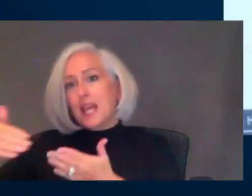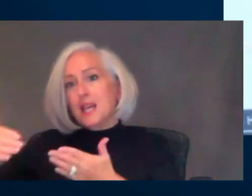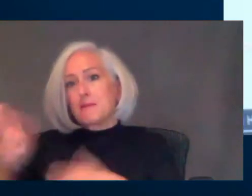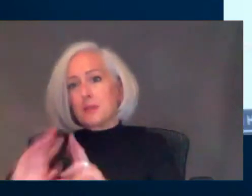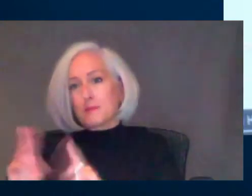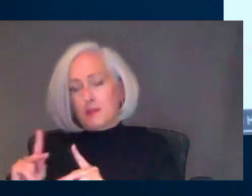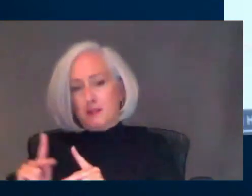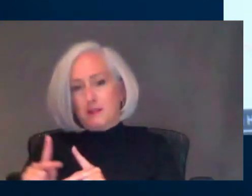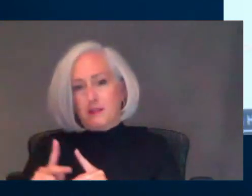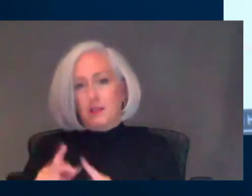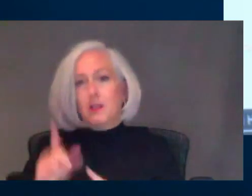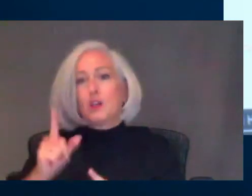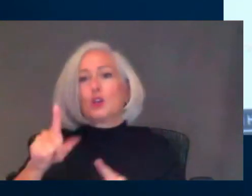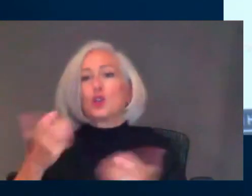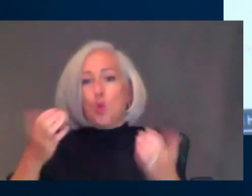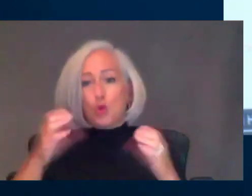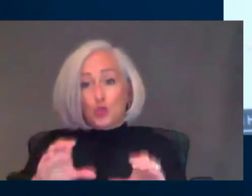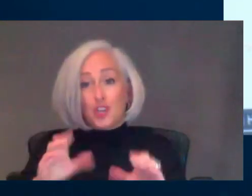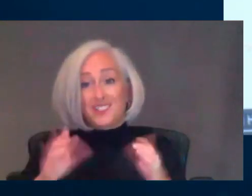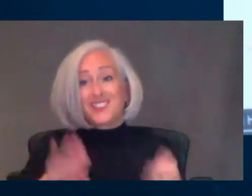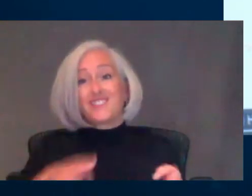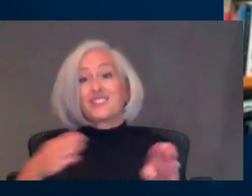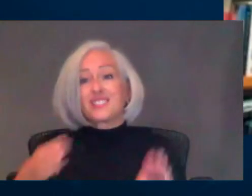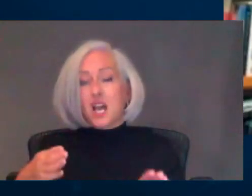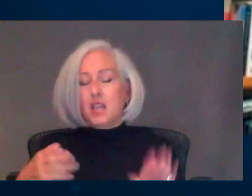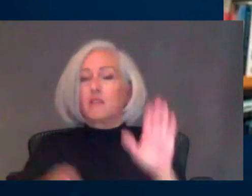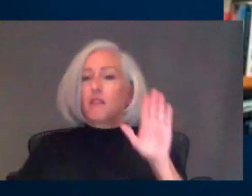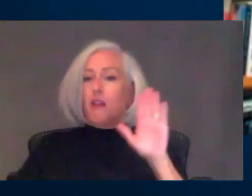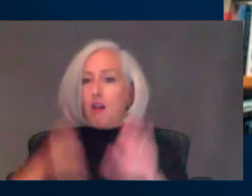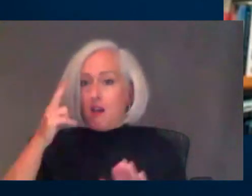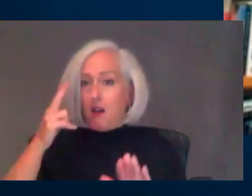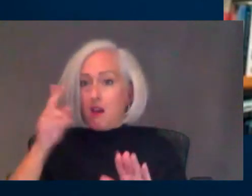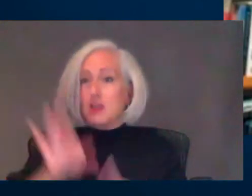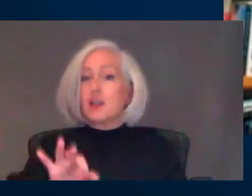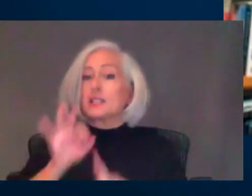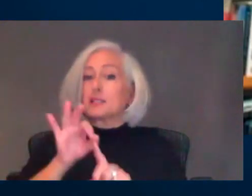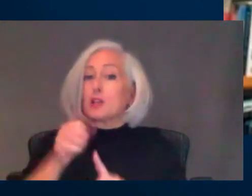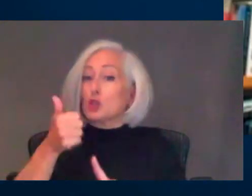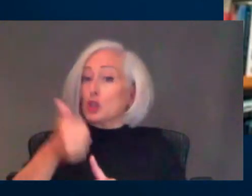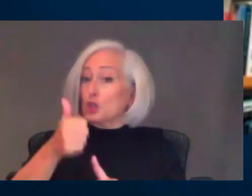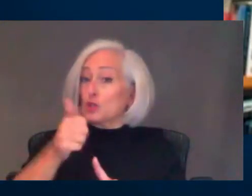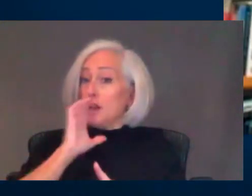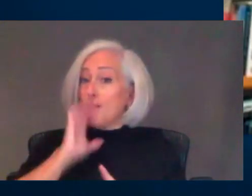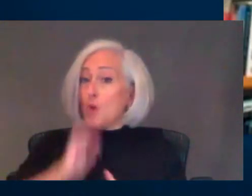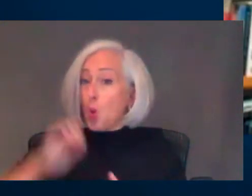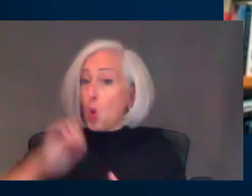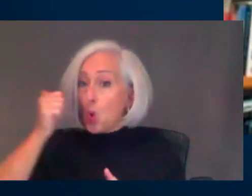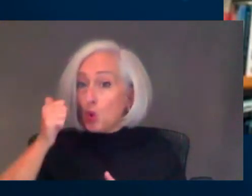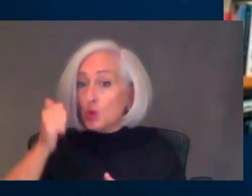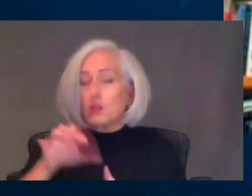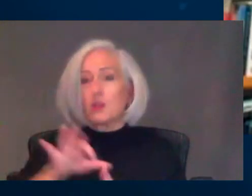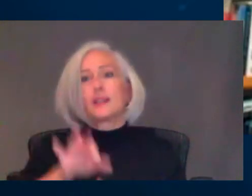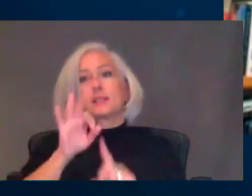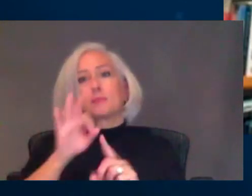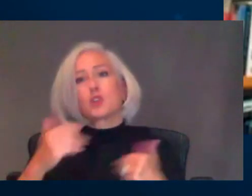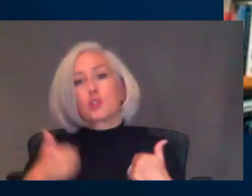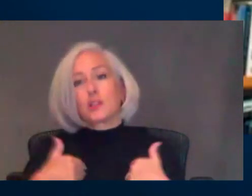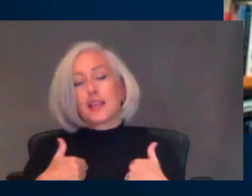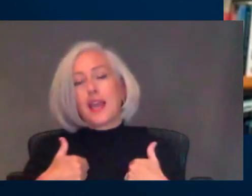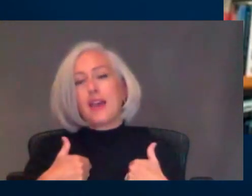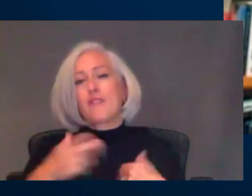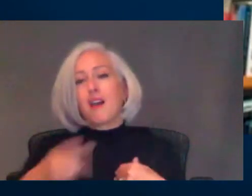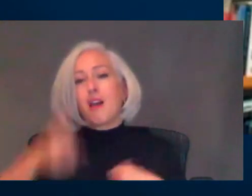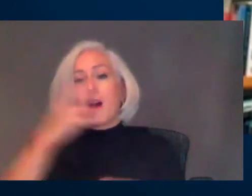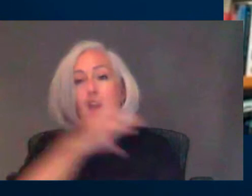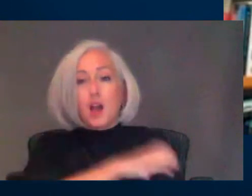often do not make a very strong antibody response and don't trigger enough B-cell memory to really have strong immunity.